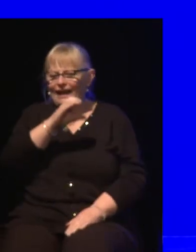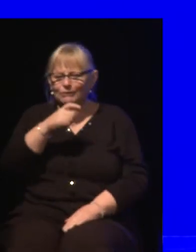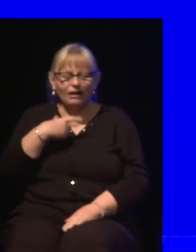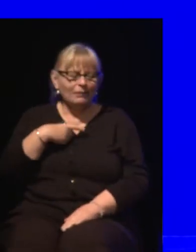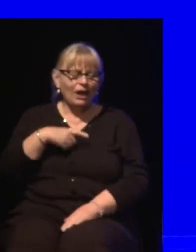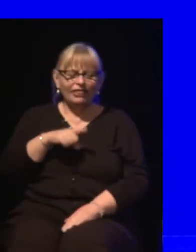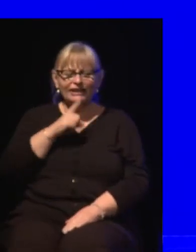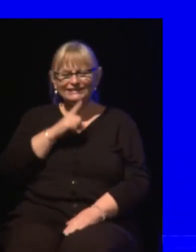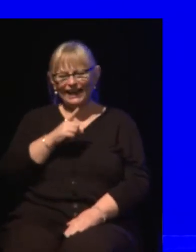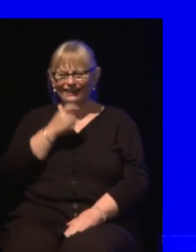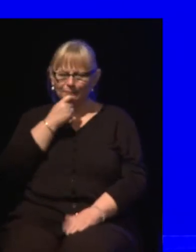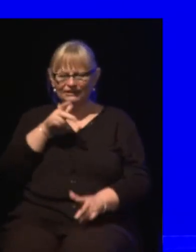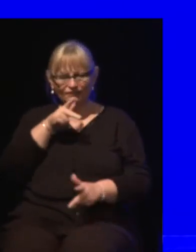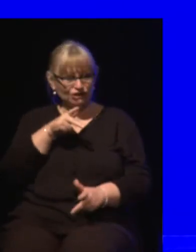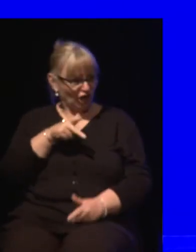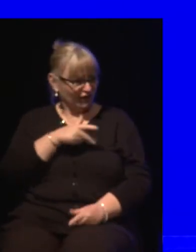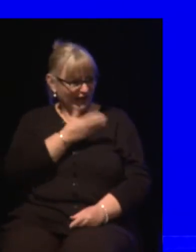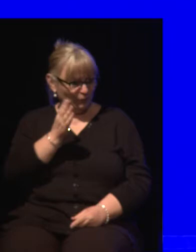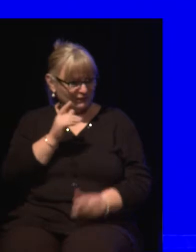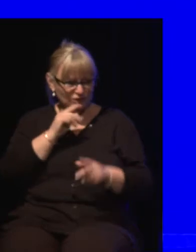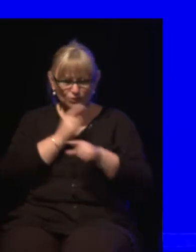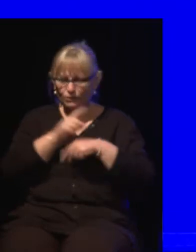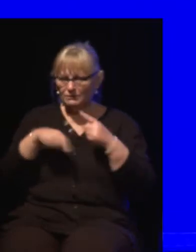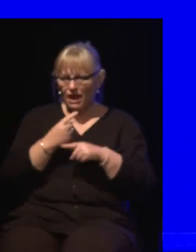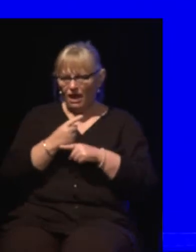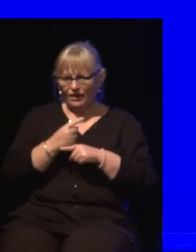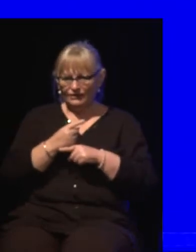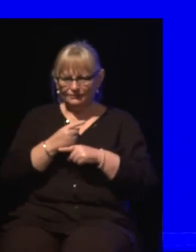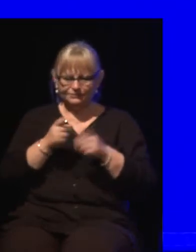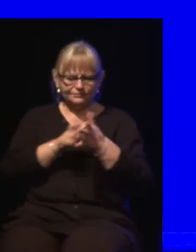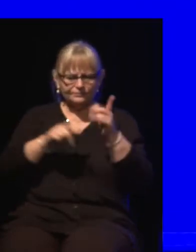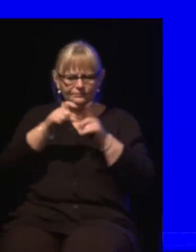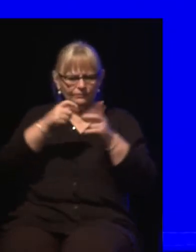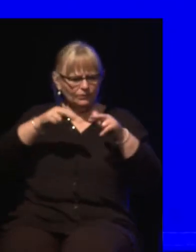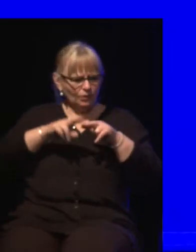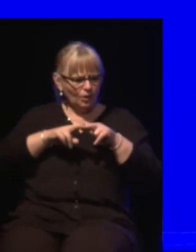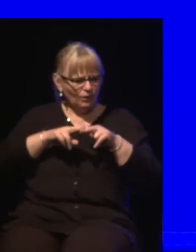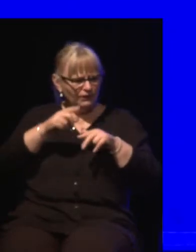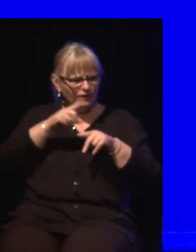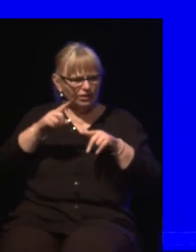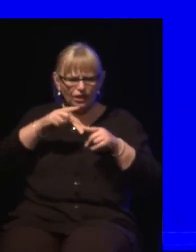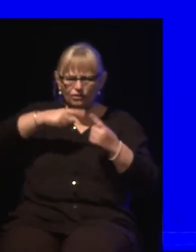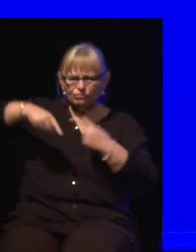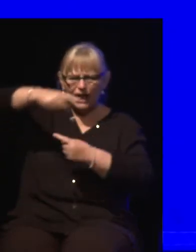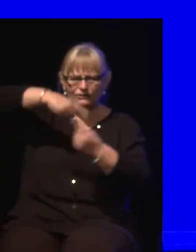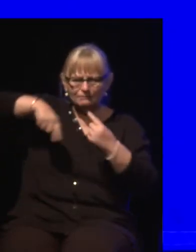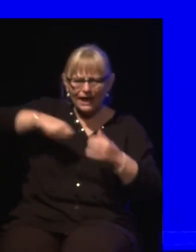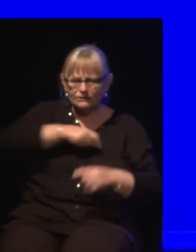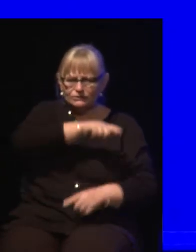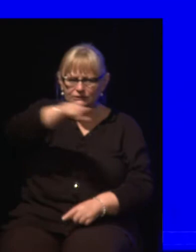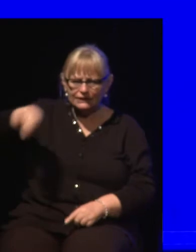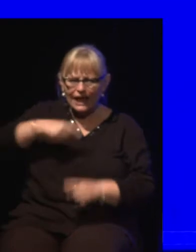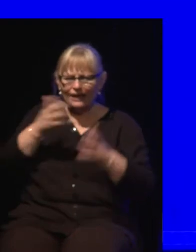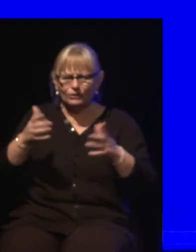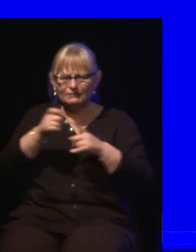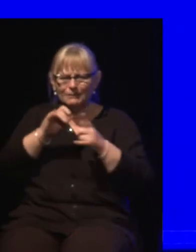because Canberra was a bit of a joke, right? Everybody talked about it being the land of, what do you call them, roundabouts and public